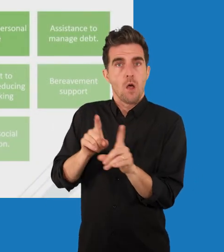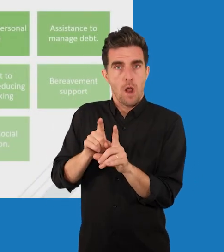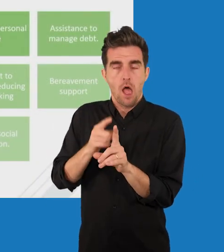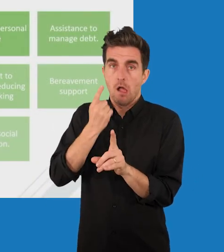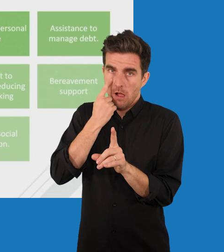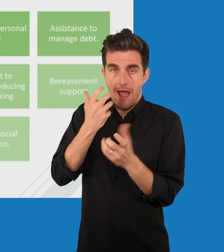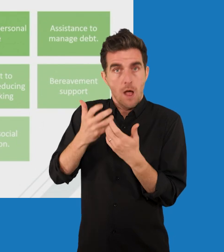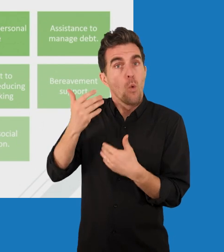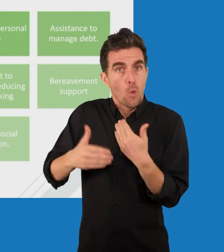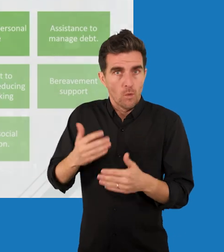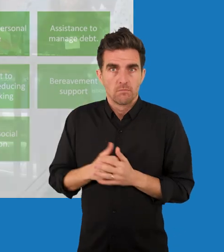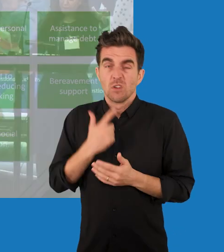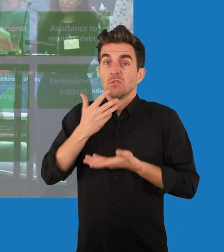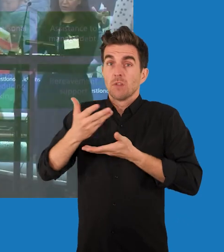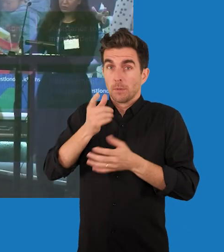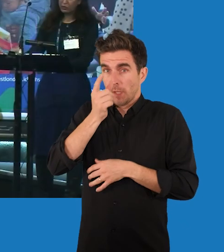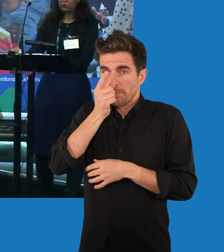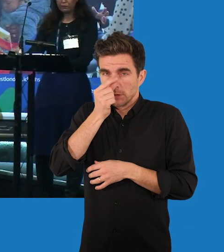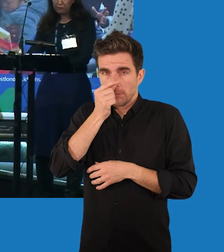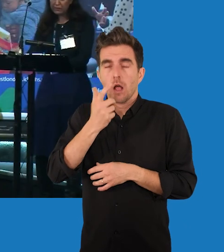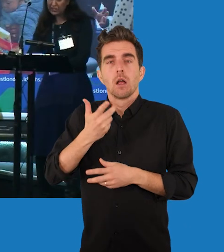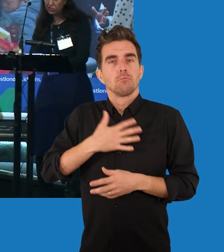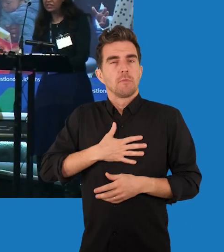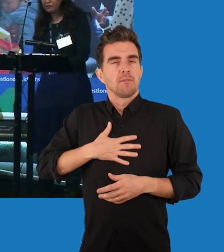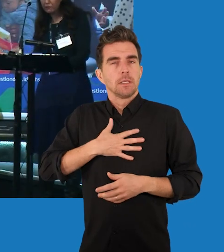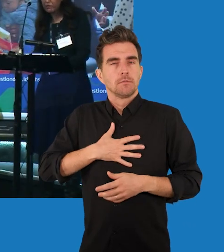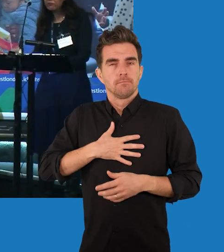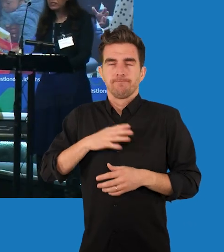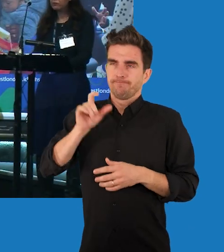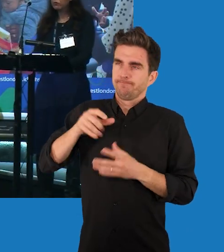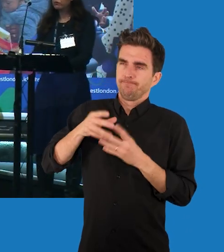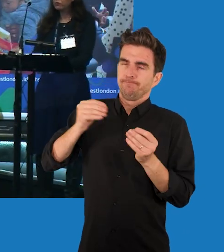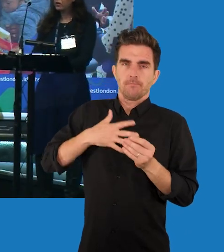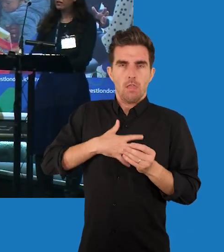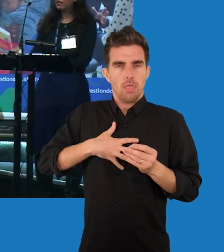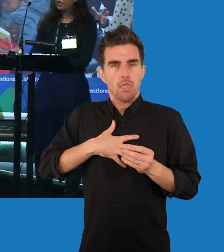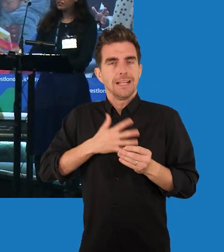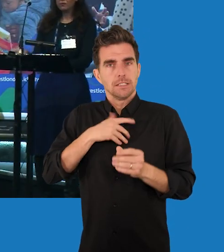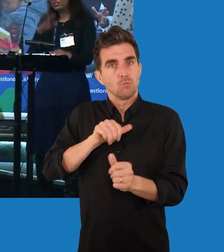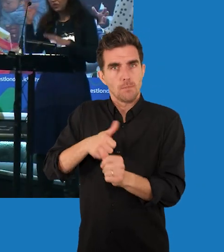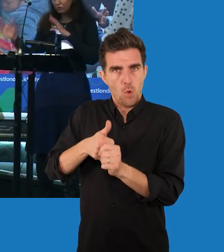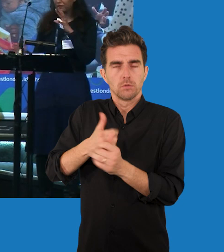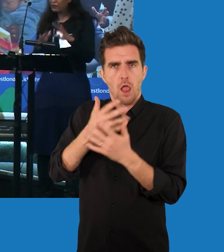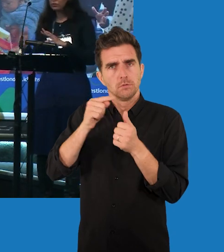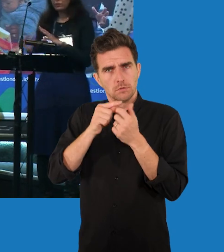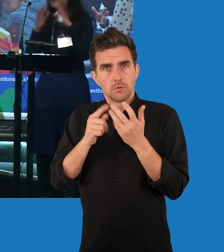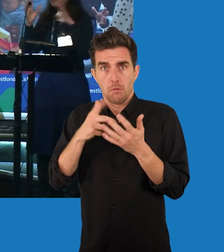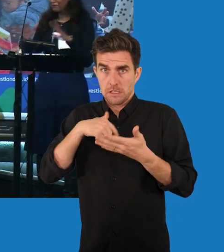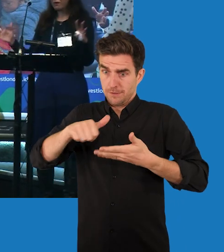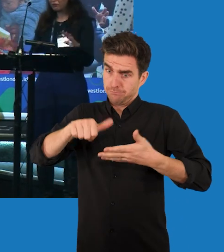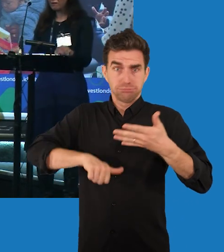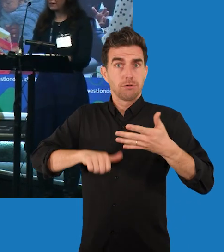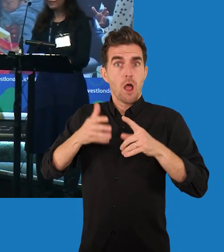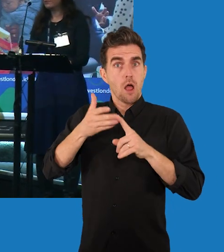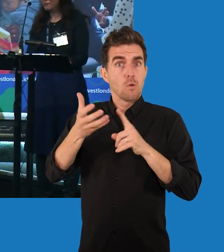as well. Let's see what we can do. We talked about potentially some bereavement support for her. So there was a lot going on. So we had